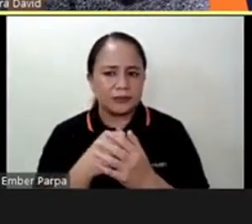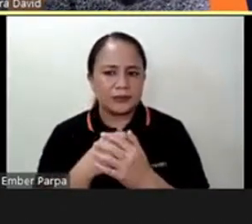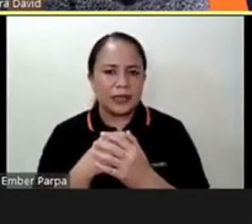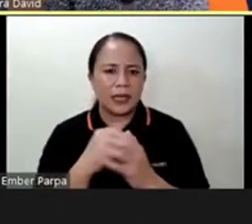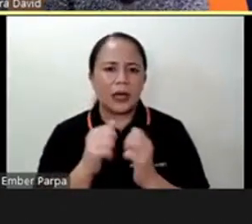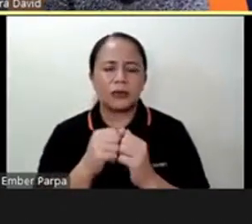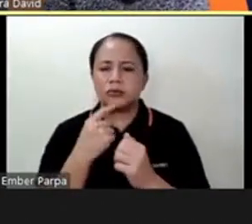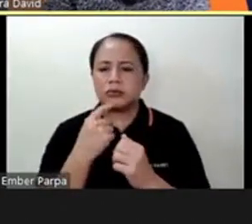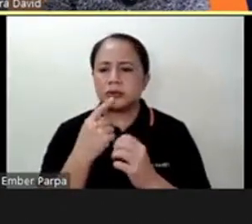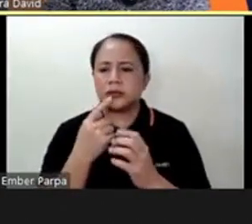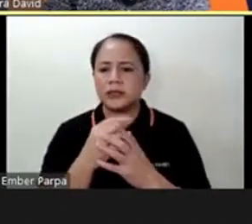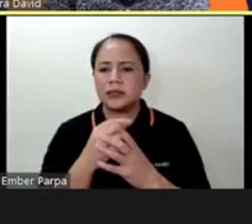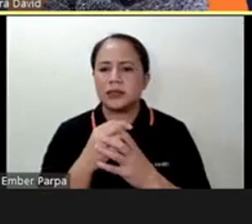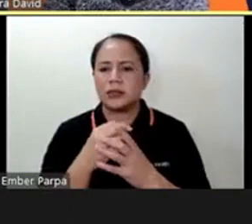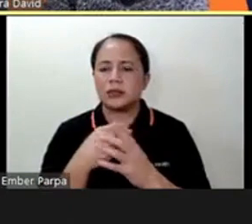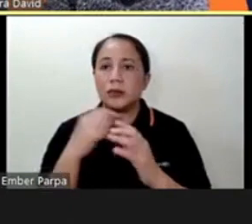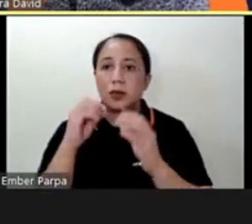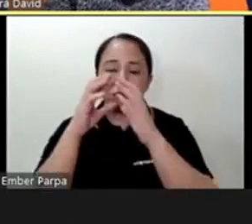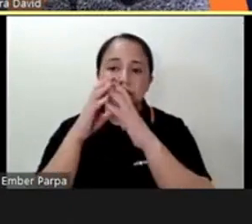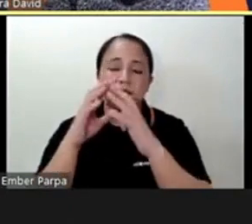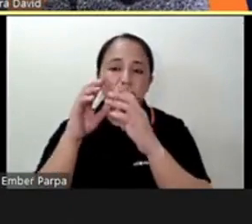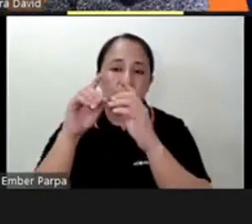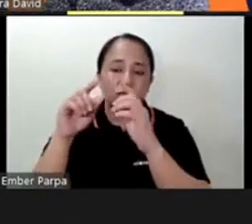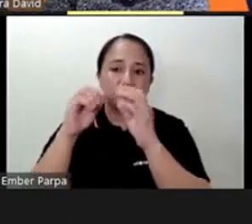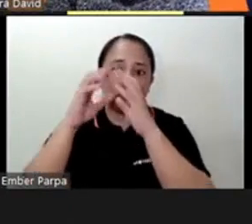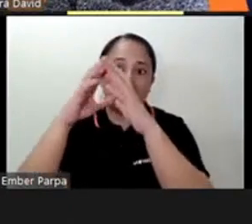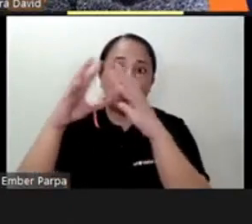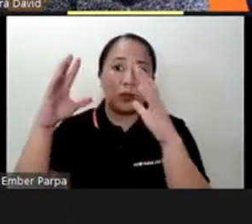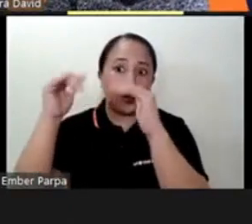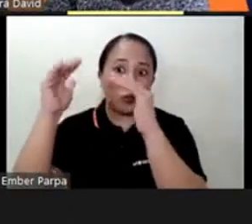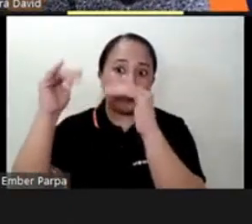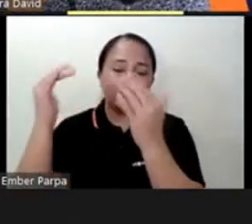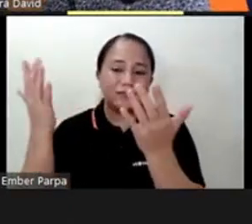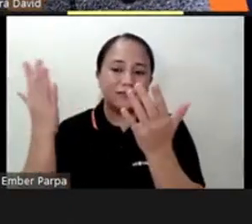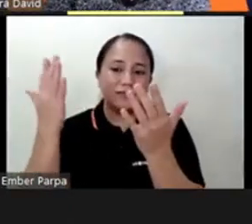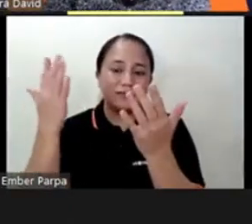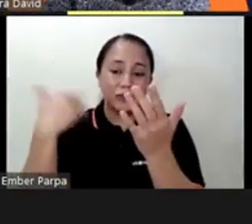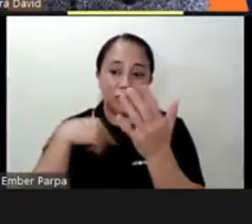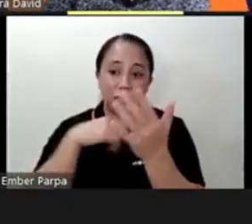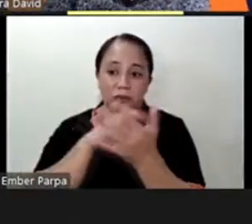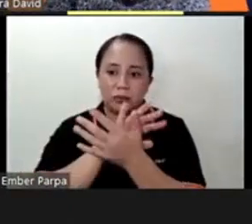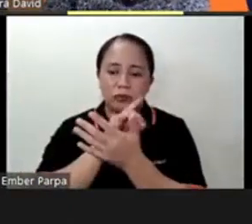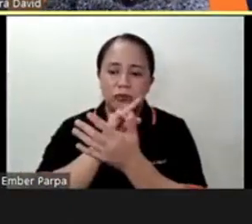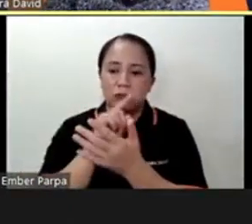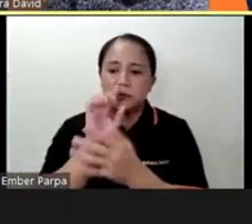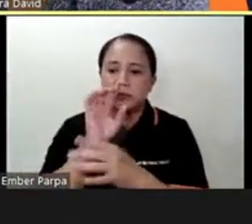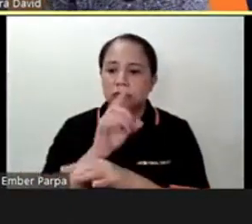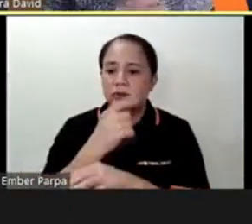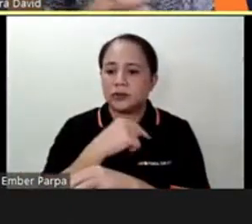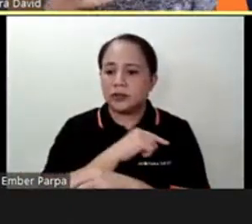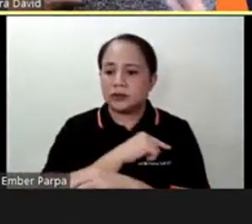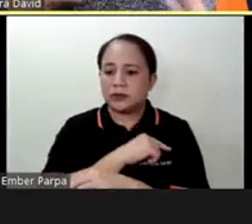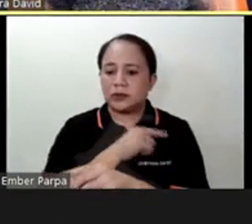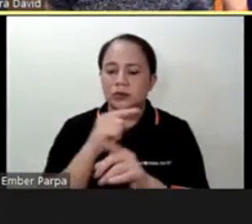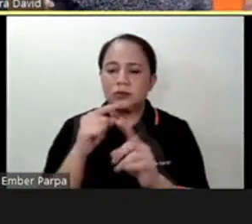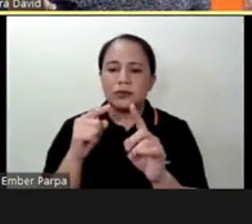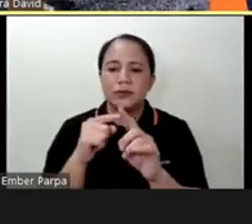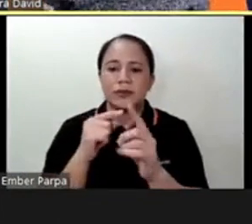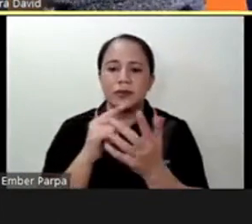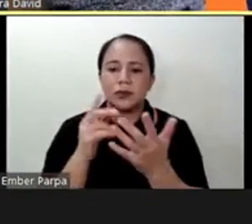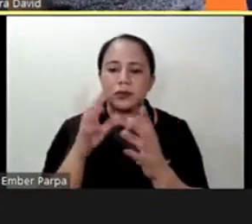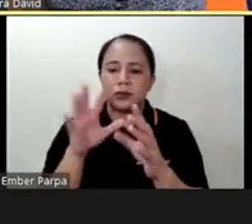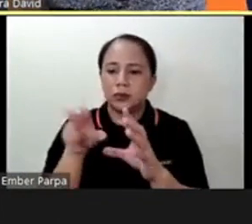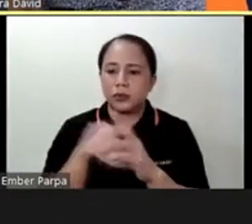I say it, silver linings nitong pandemic ito. Kasi it really forced us to